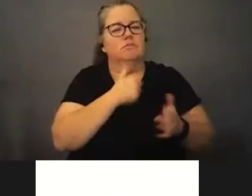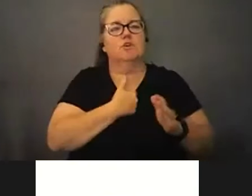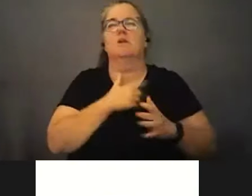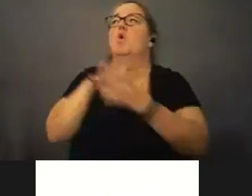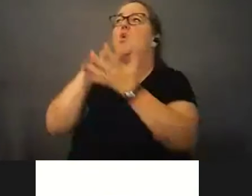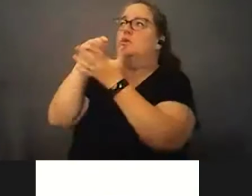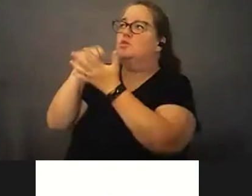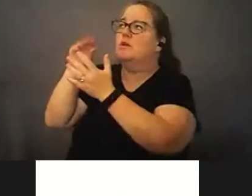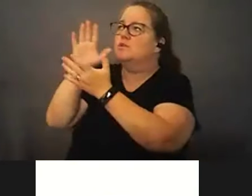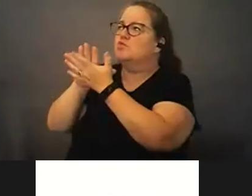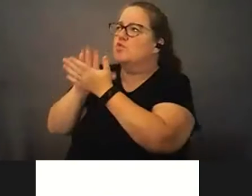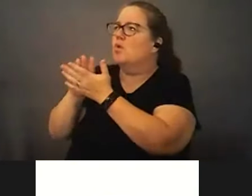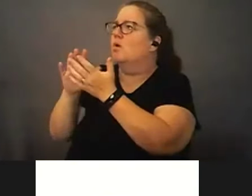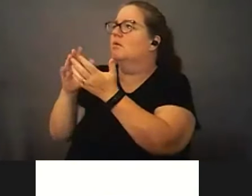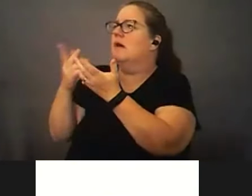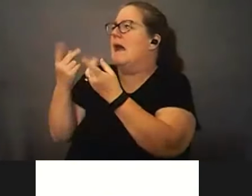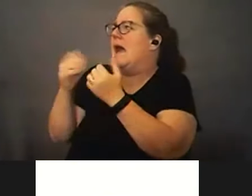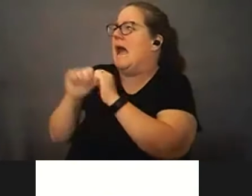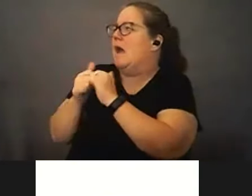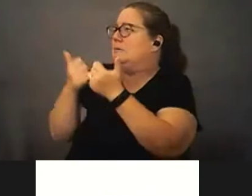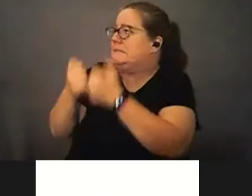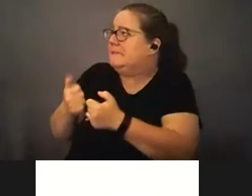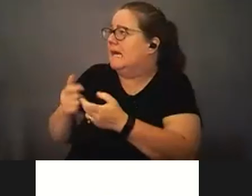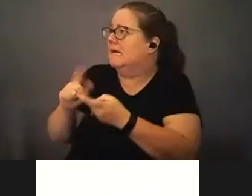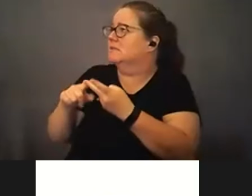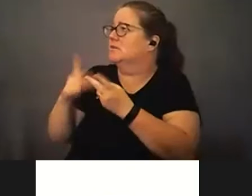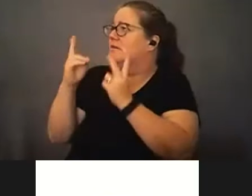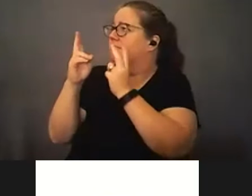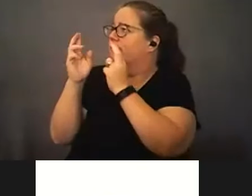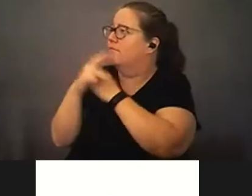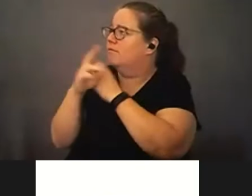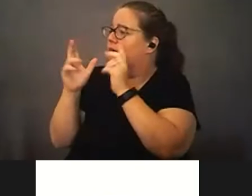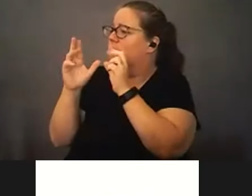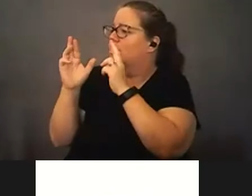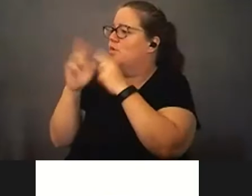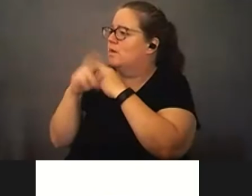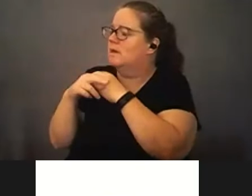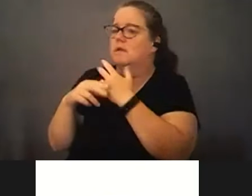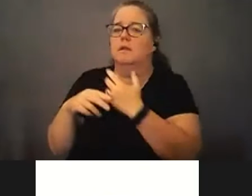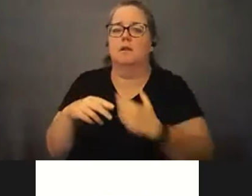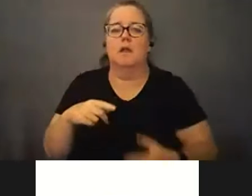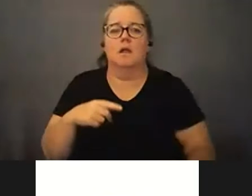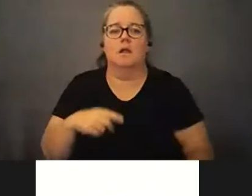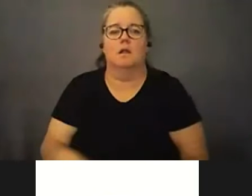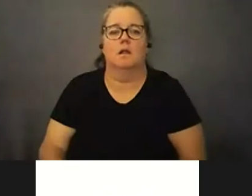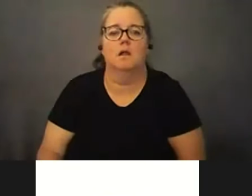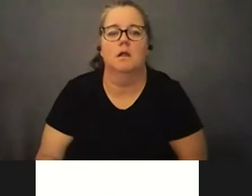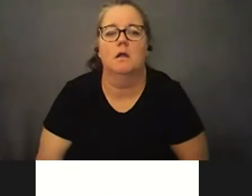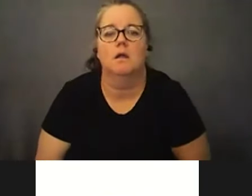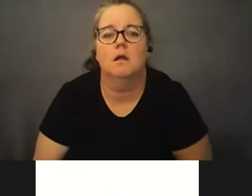911 like a texting or a virtual relay. I live in Maryland, so